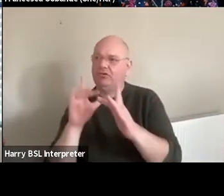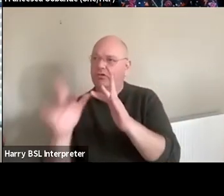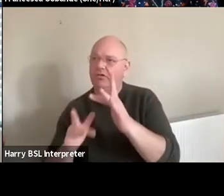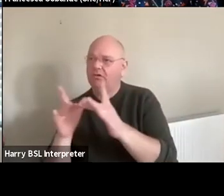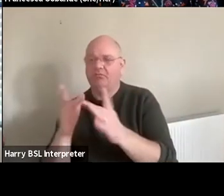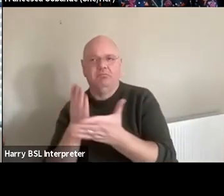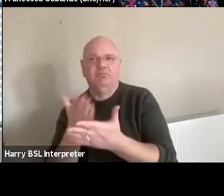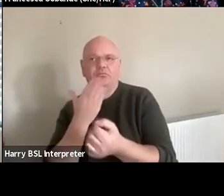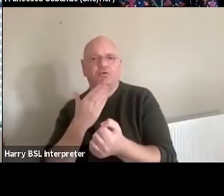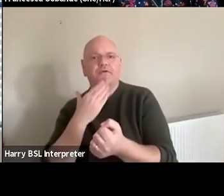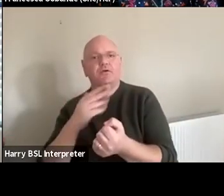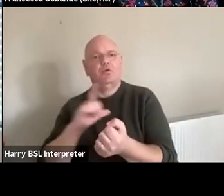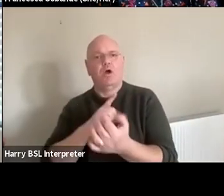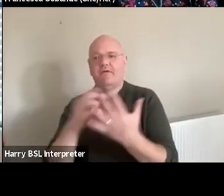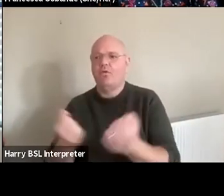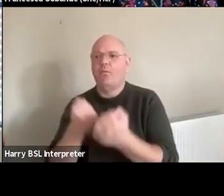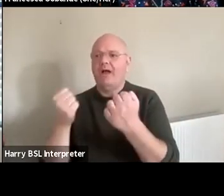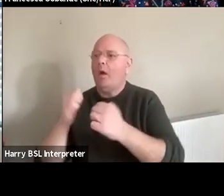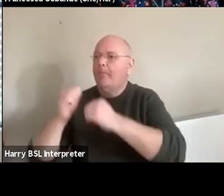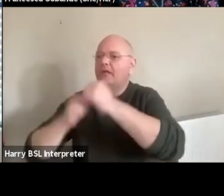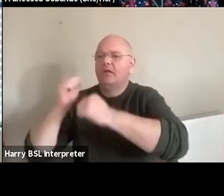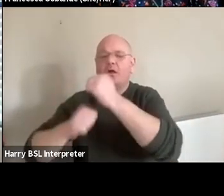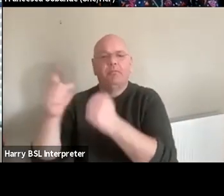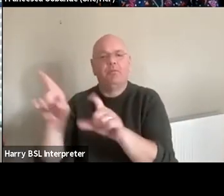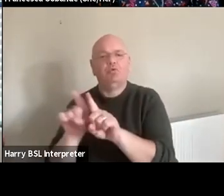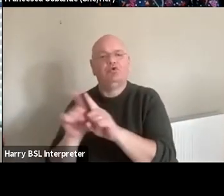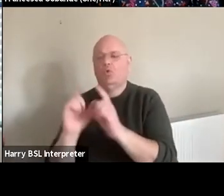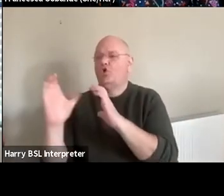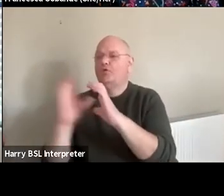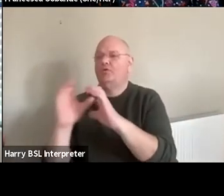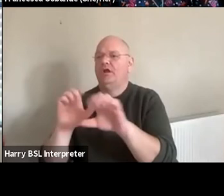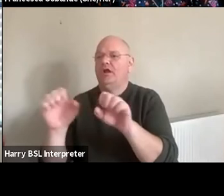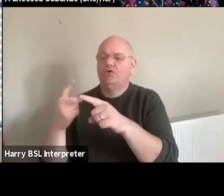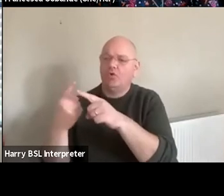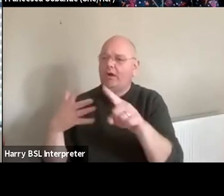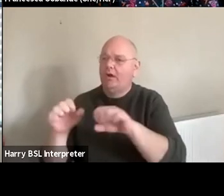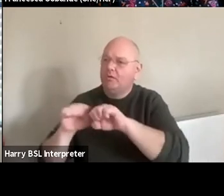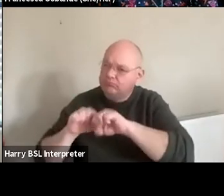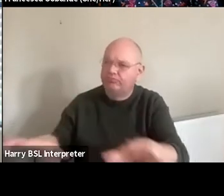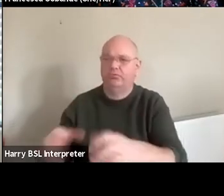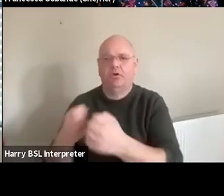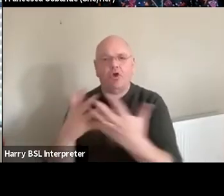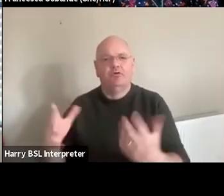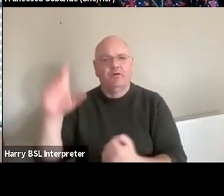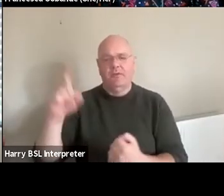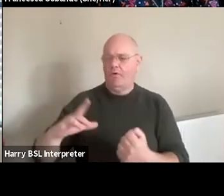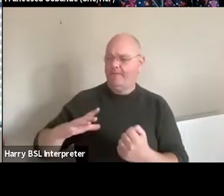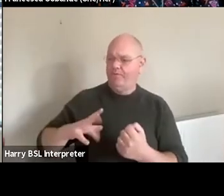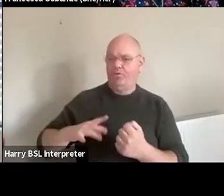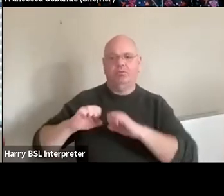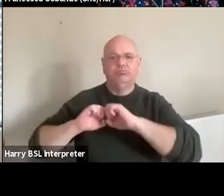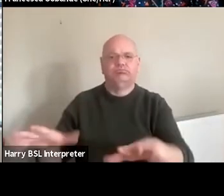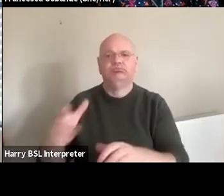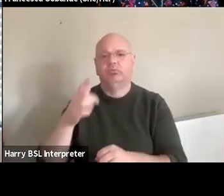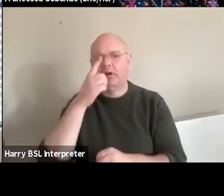power, so helpful in communicating a message to a mass of people very quickly, very effectively, and building up on the